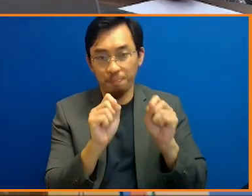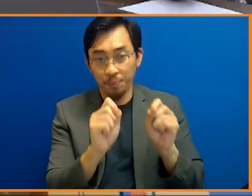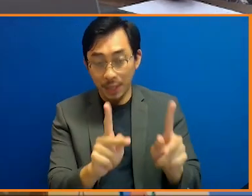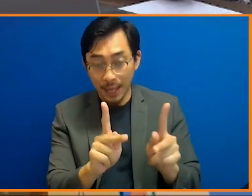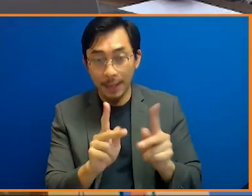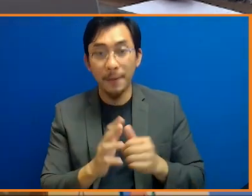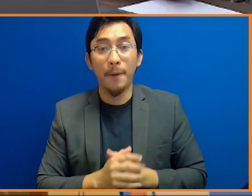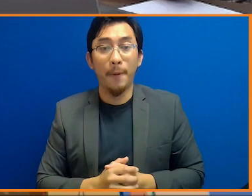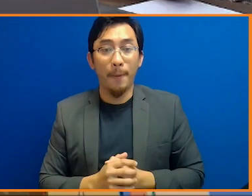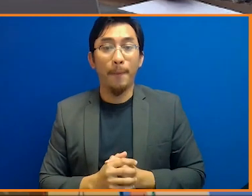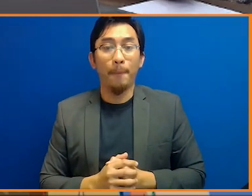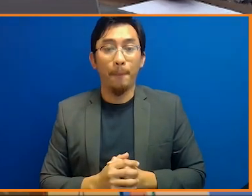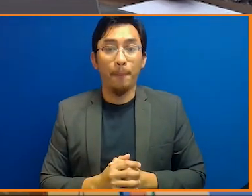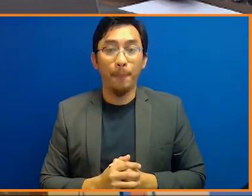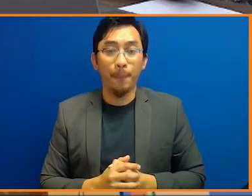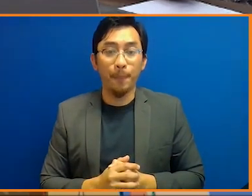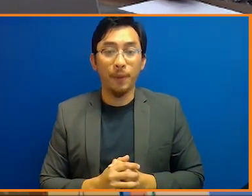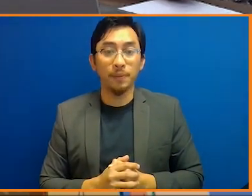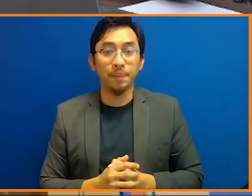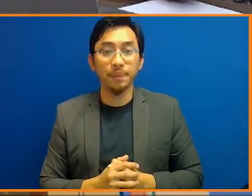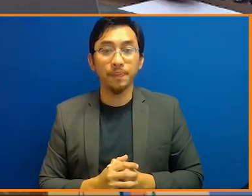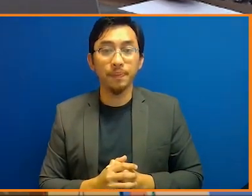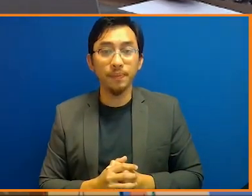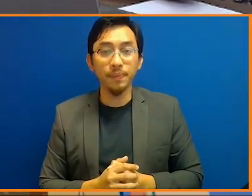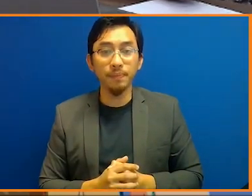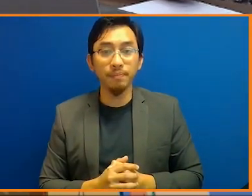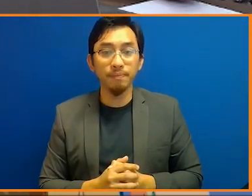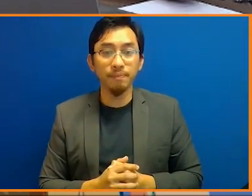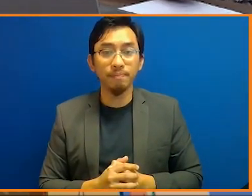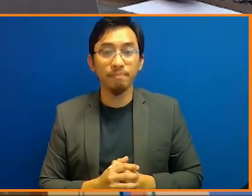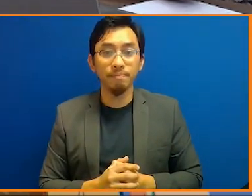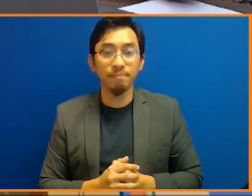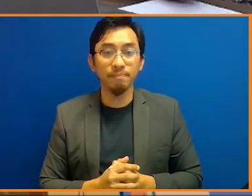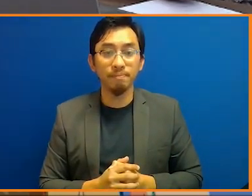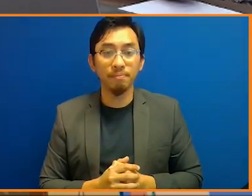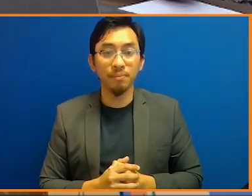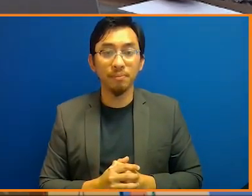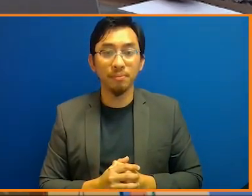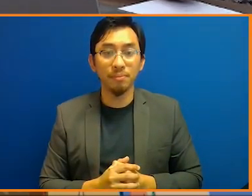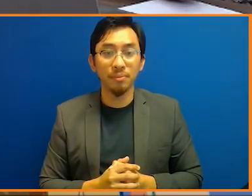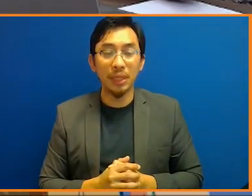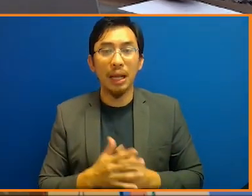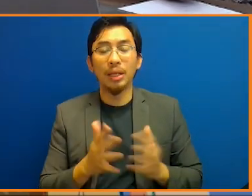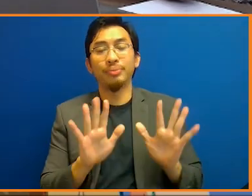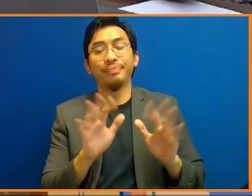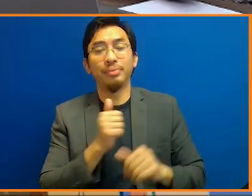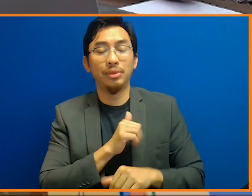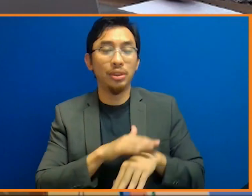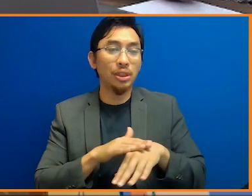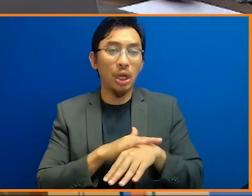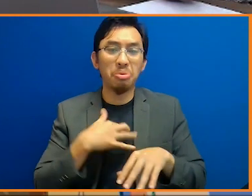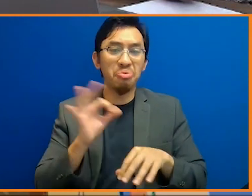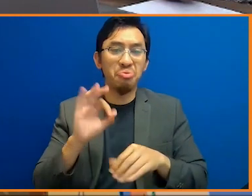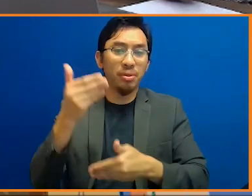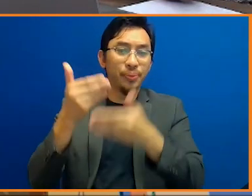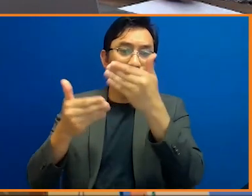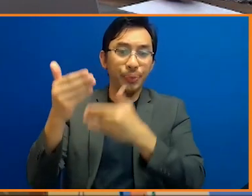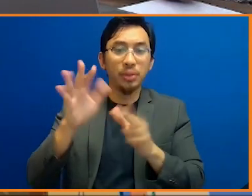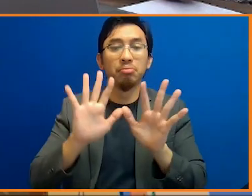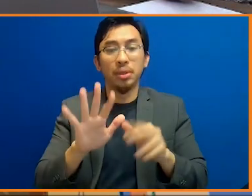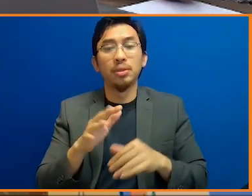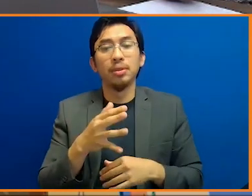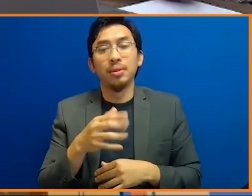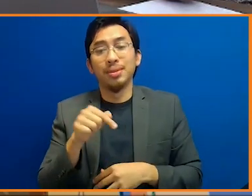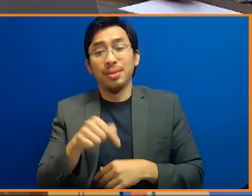Okay, thank you. Yes, we okay. So yes, sorry, I don't have that slide, but I